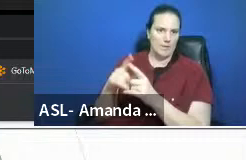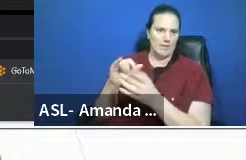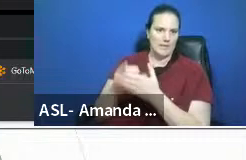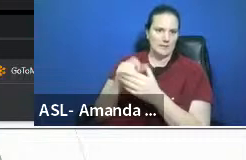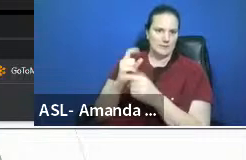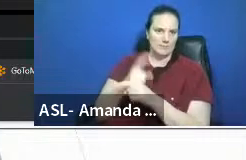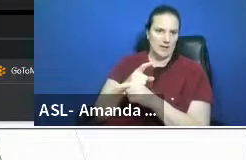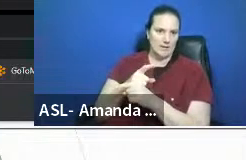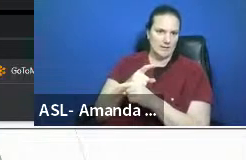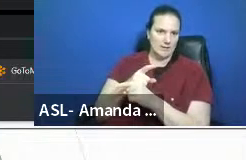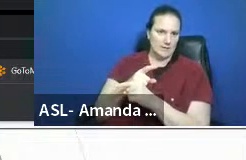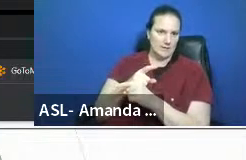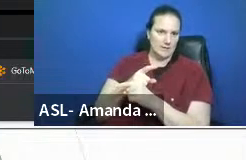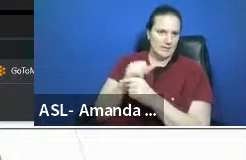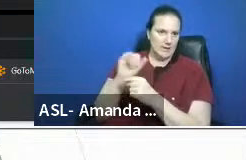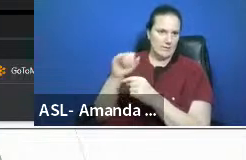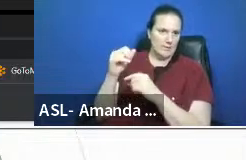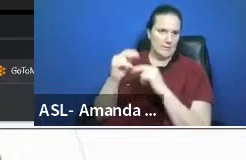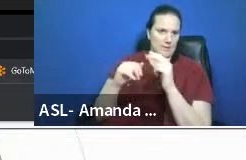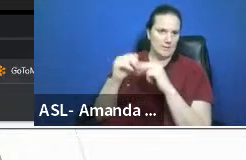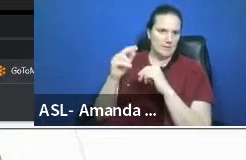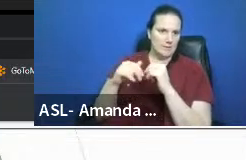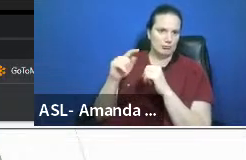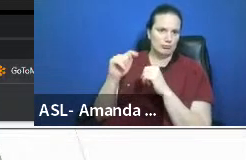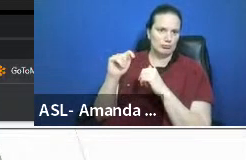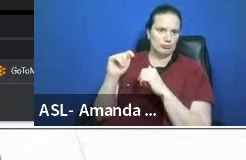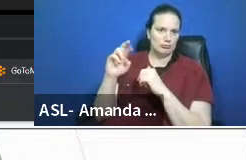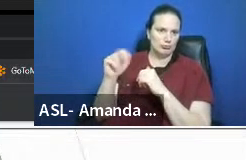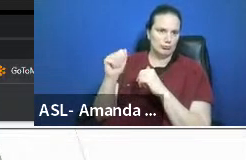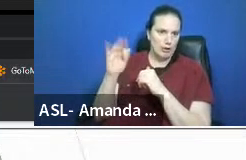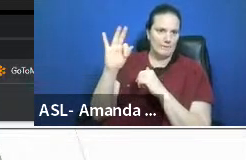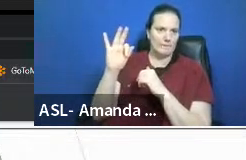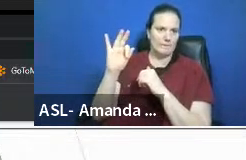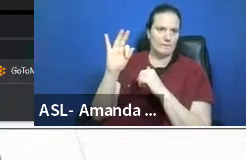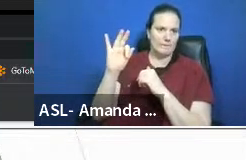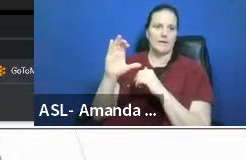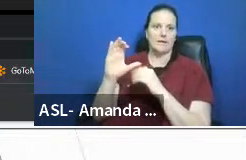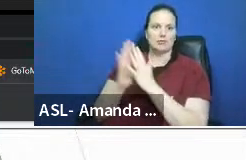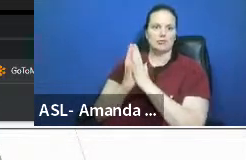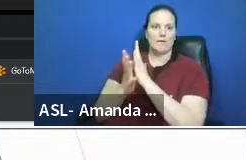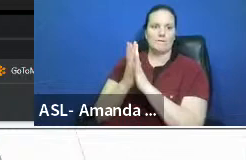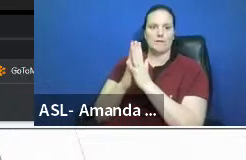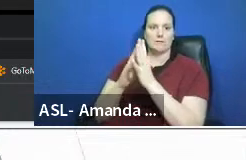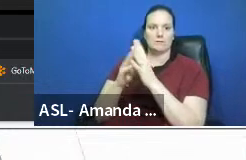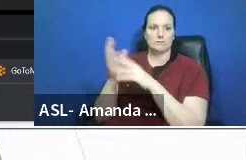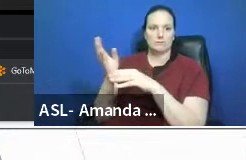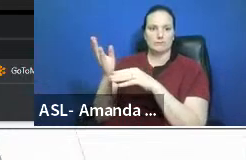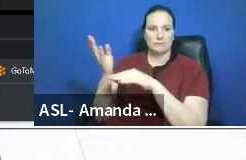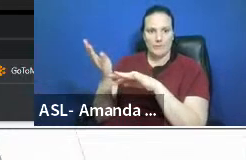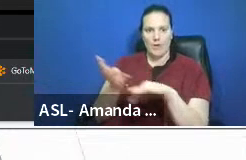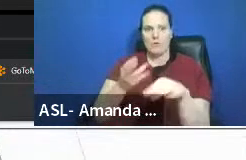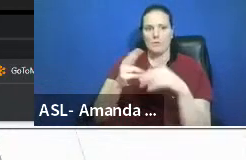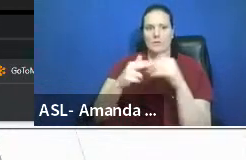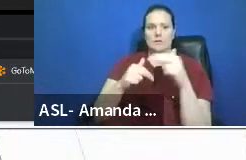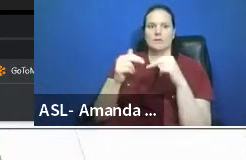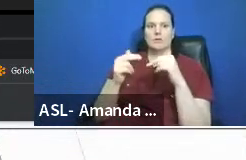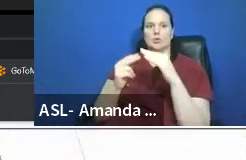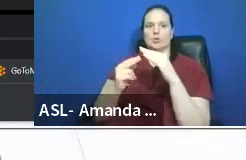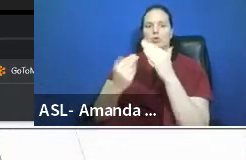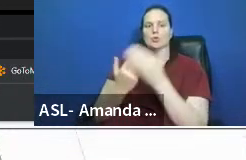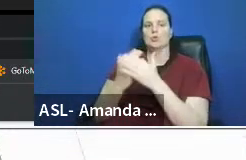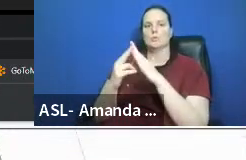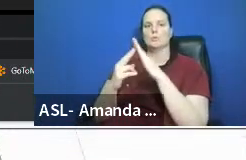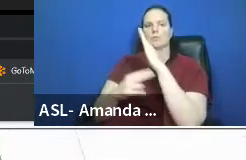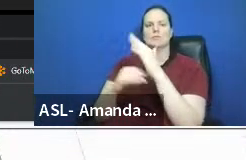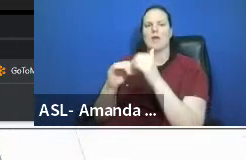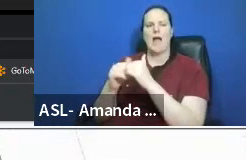building and the traffic continue to flow as they're building a new bridge? Or are they going to, how's